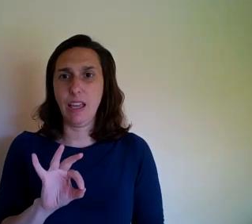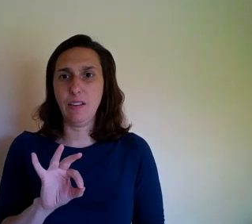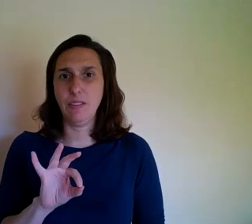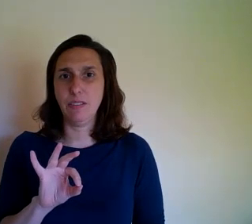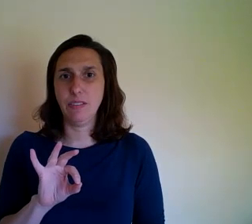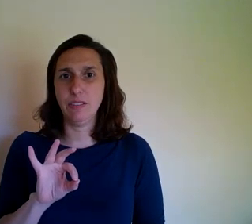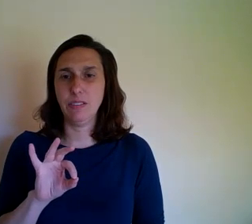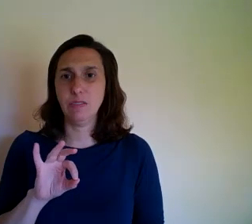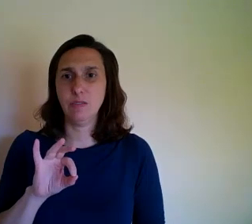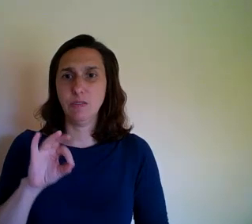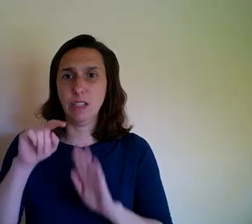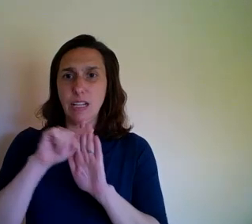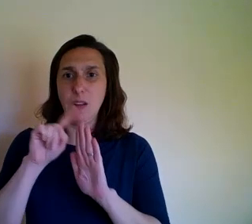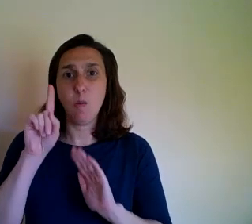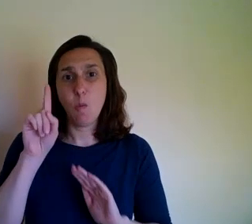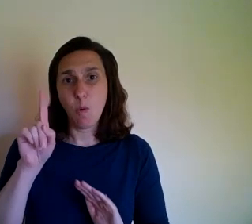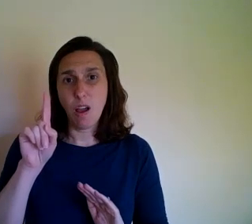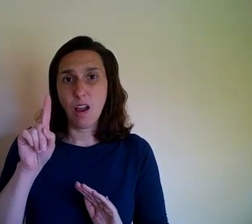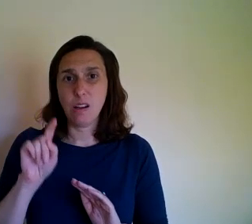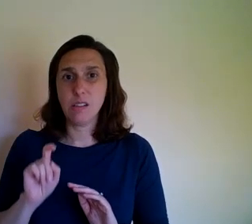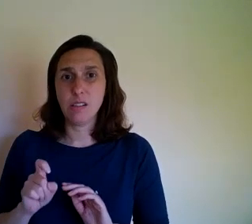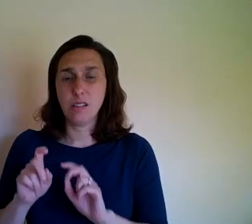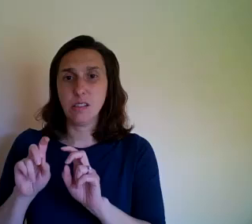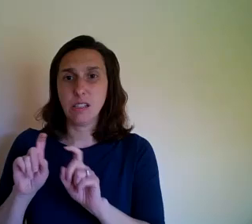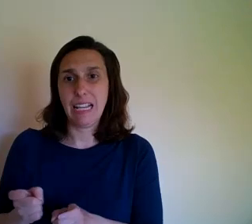Where we have a log of the same base